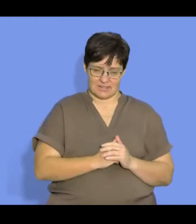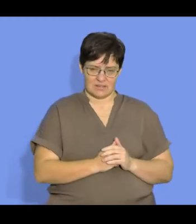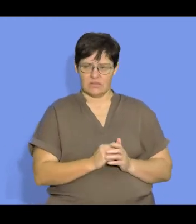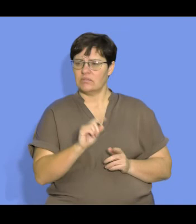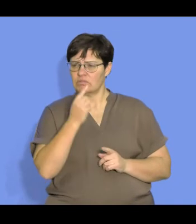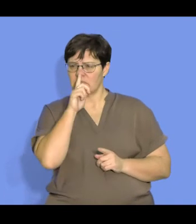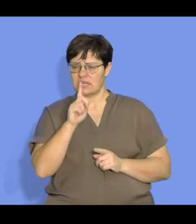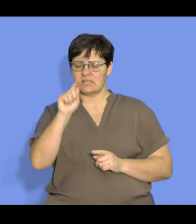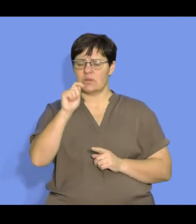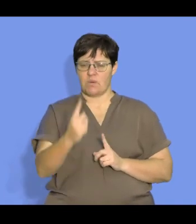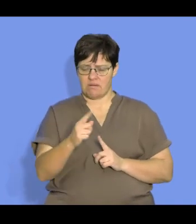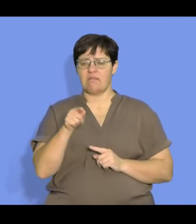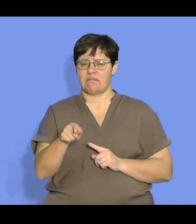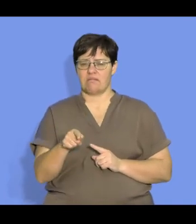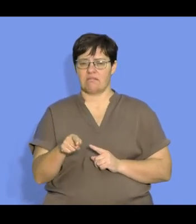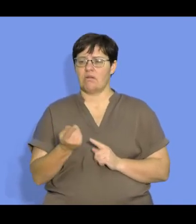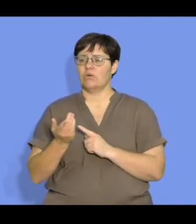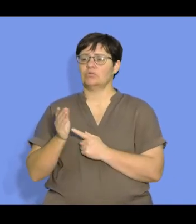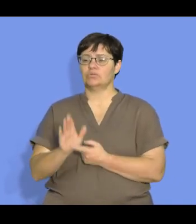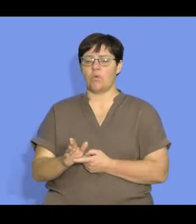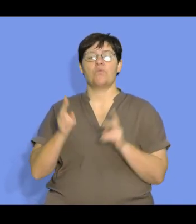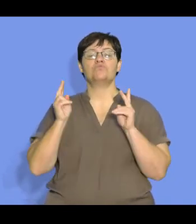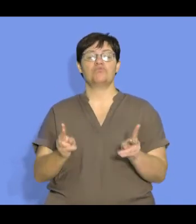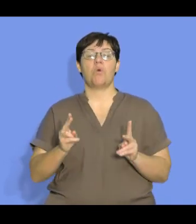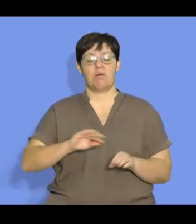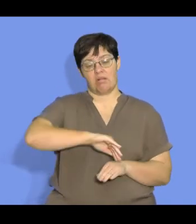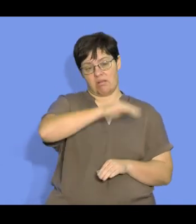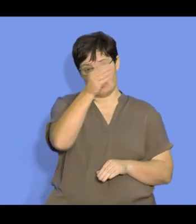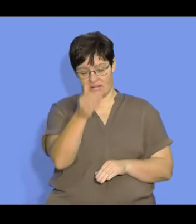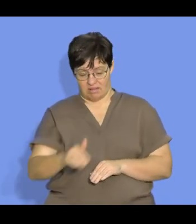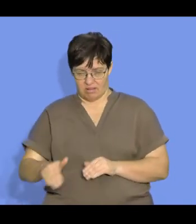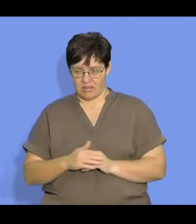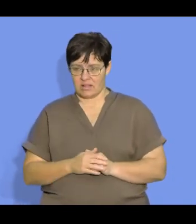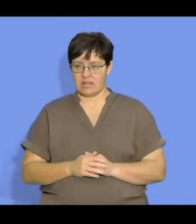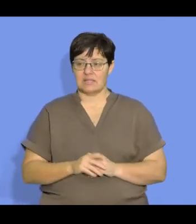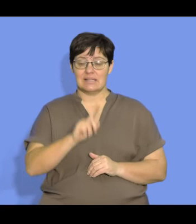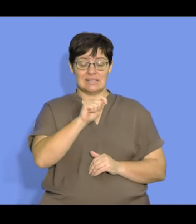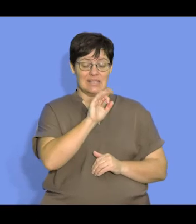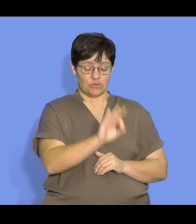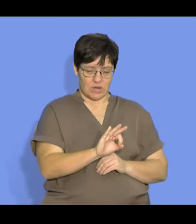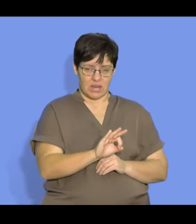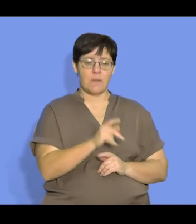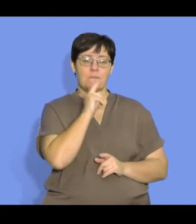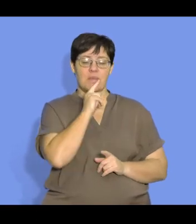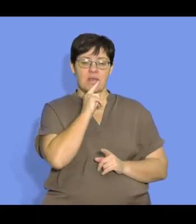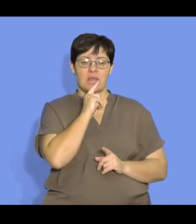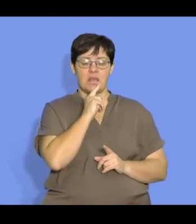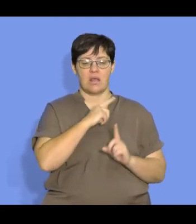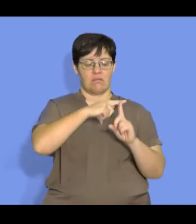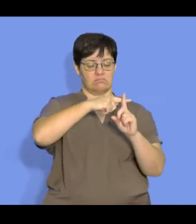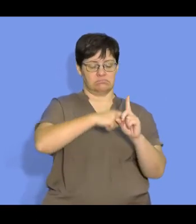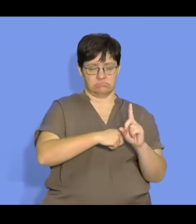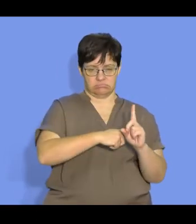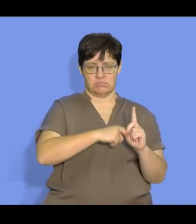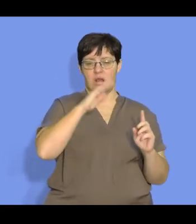need to see that T1 is now showing our normal curve, and T3 is showing our